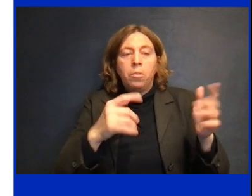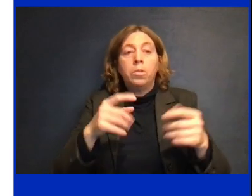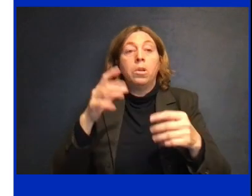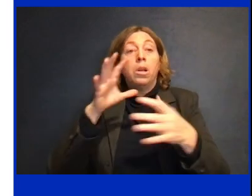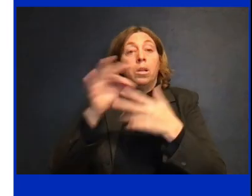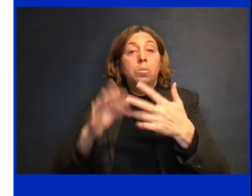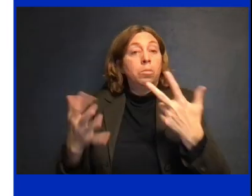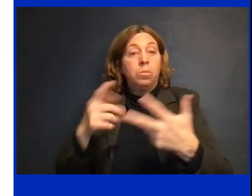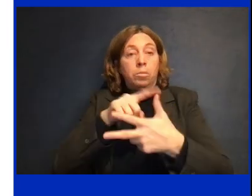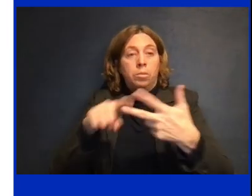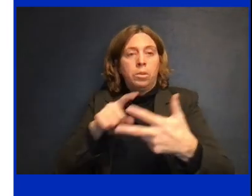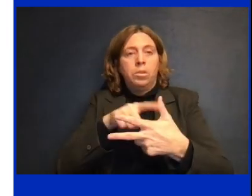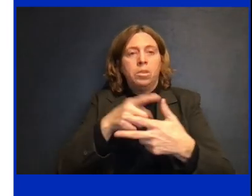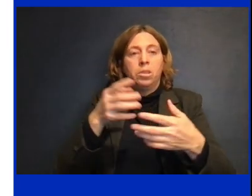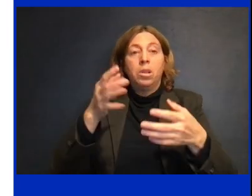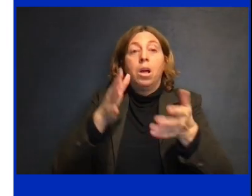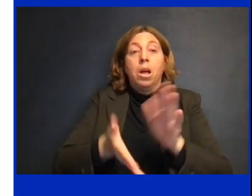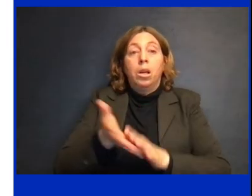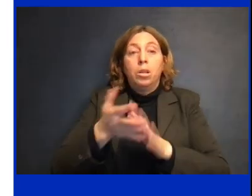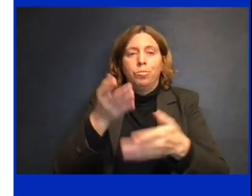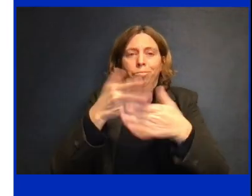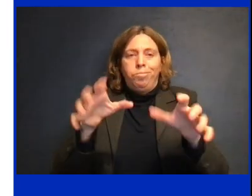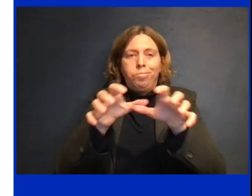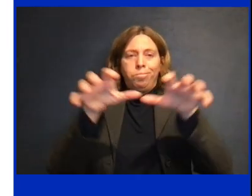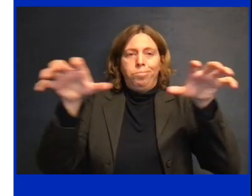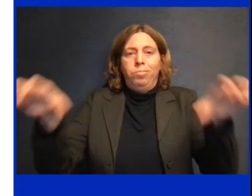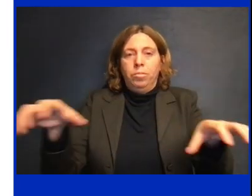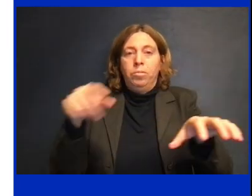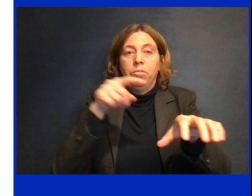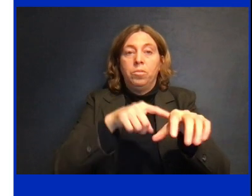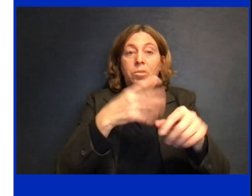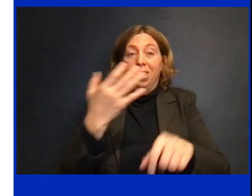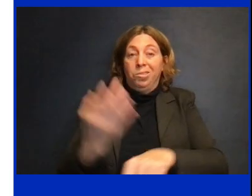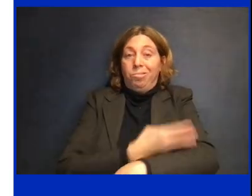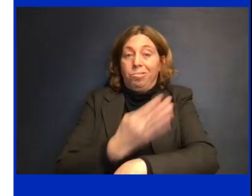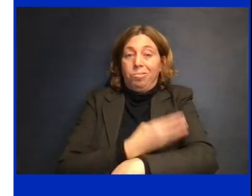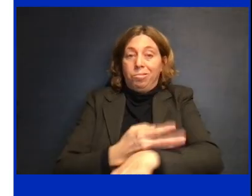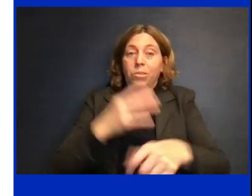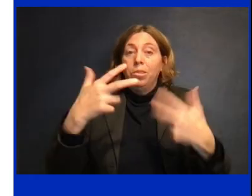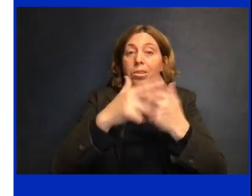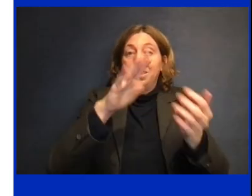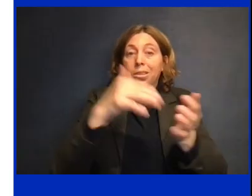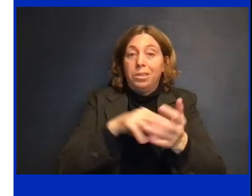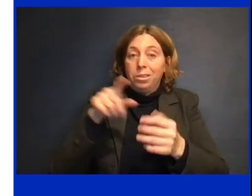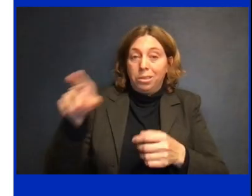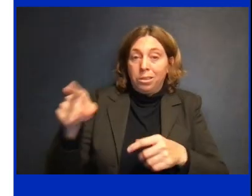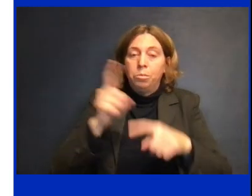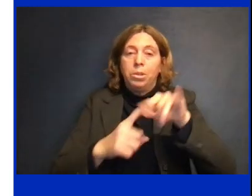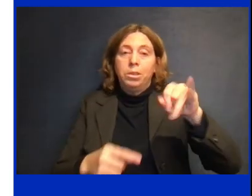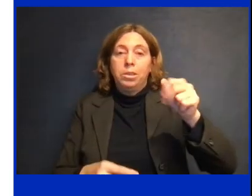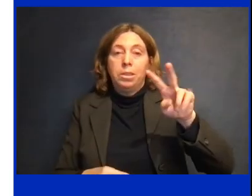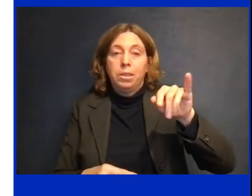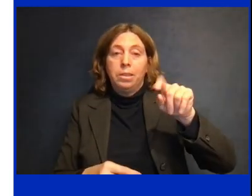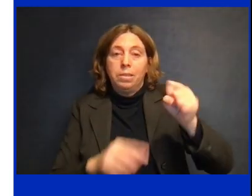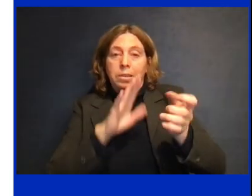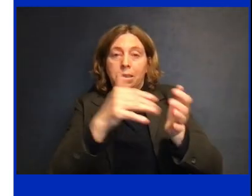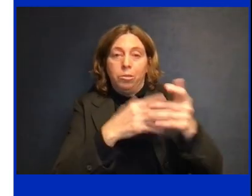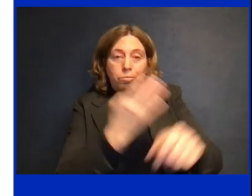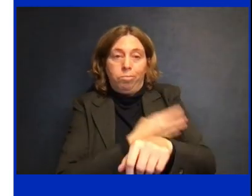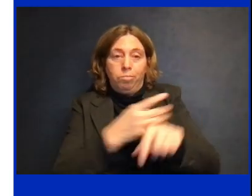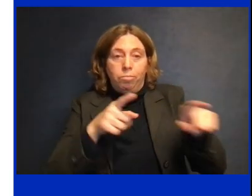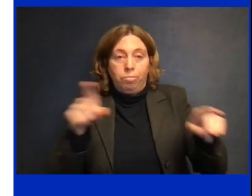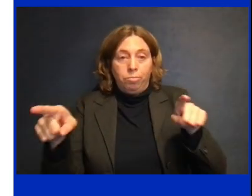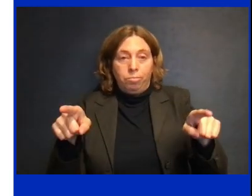locate operations entirely at the Javits Center, and retain operations at the existing bus terminal site and Port